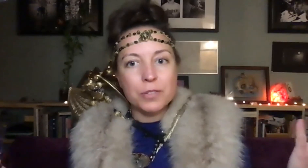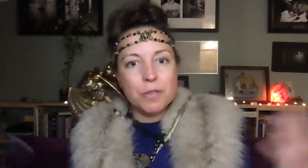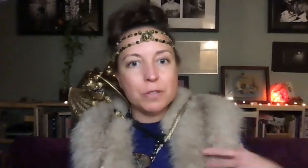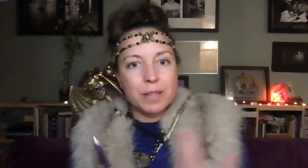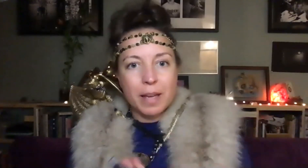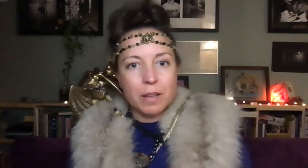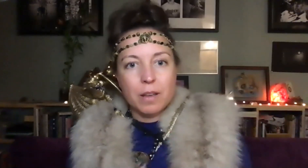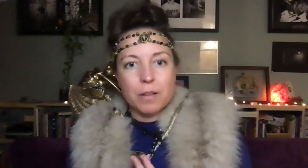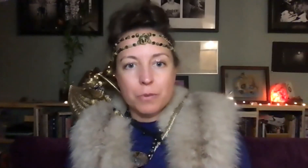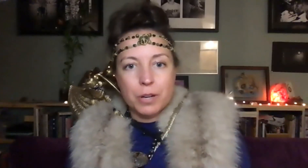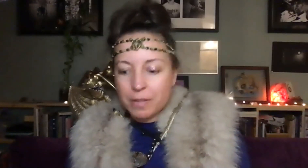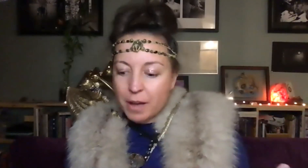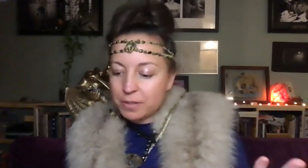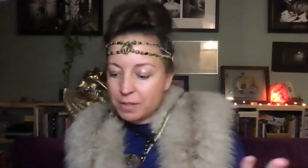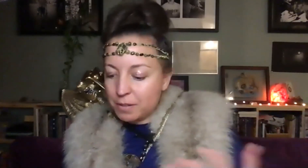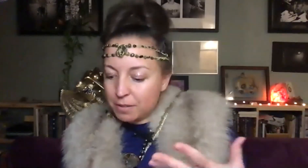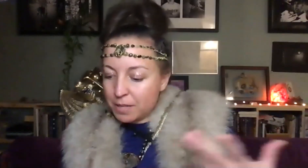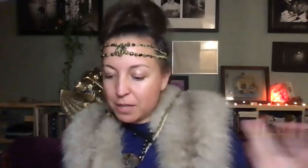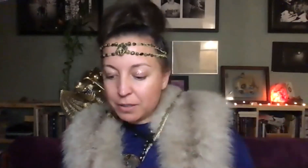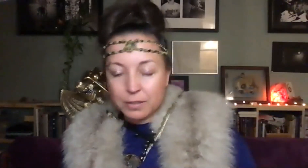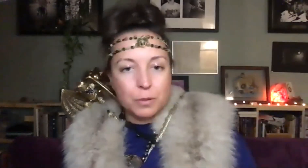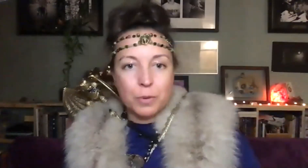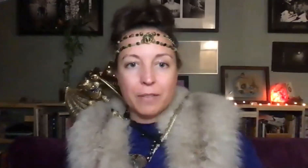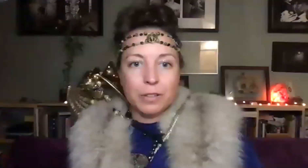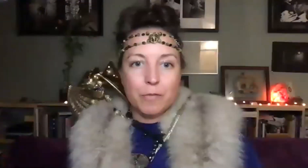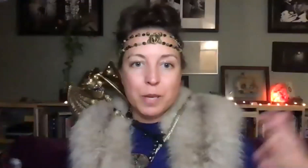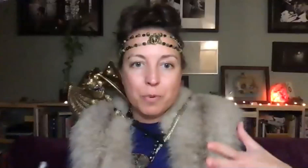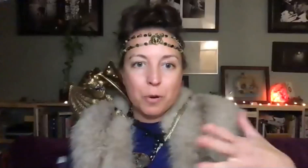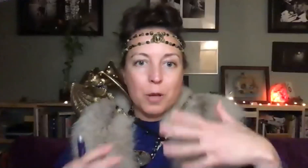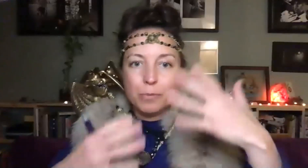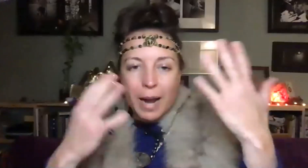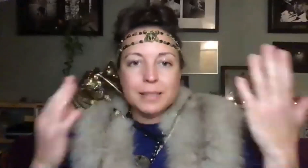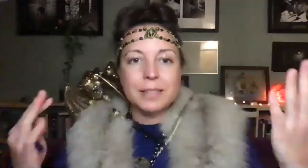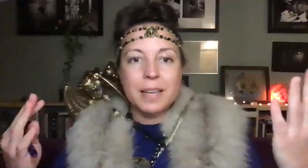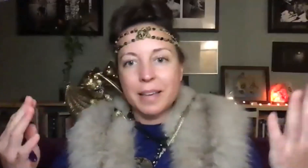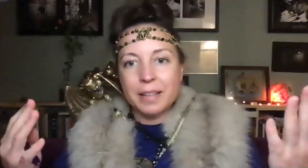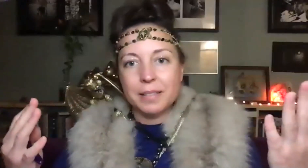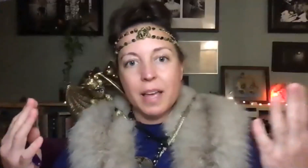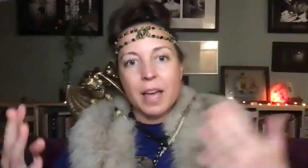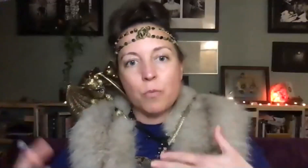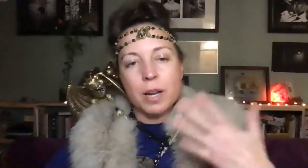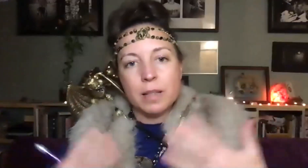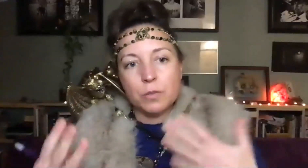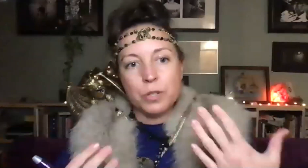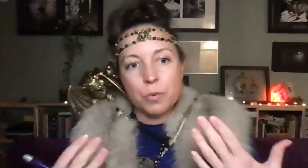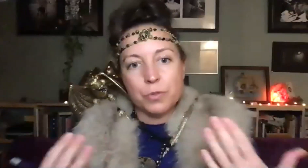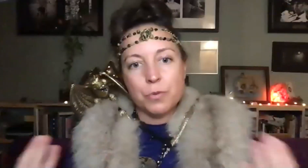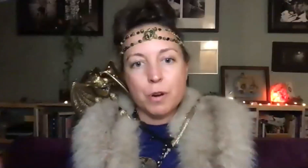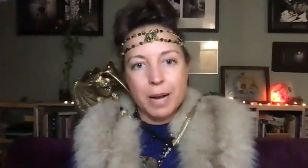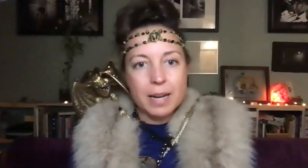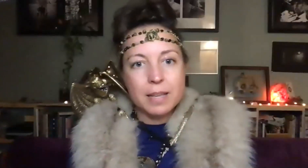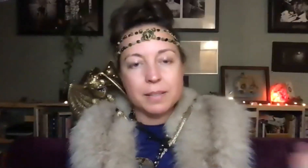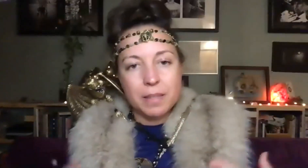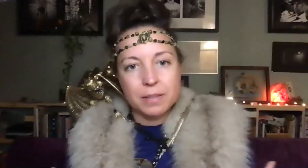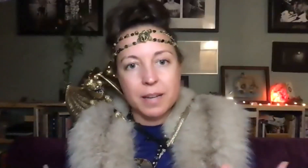But also there's been like 300,000 years or whatever of people practicing this and running these rituals through